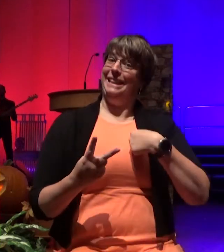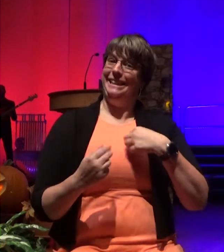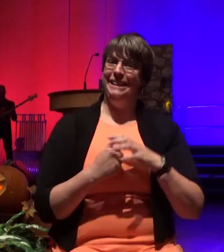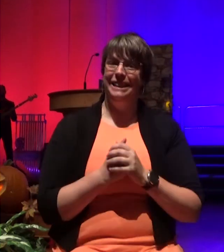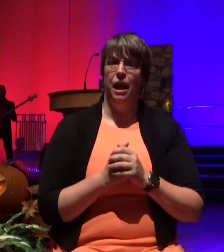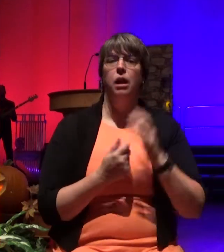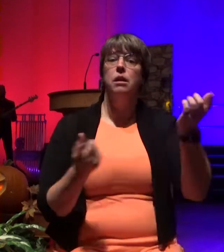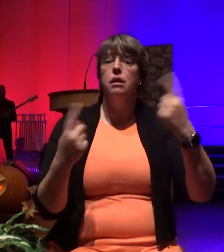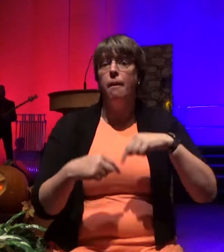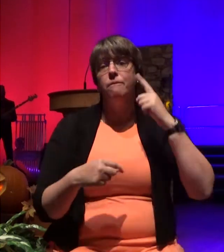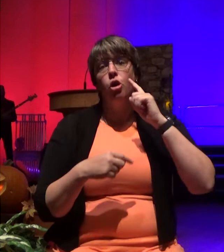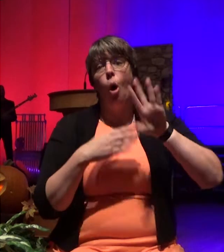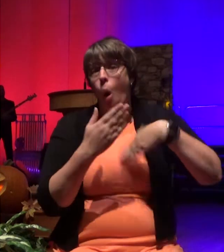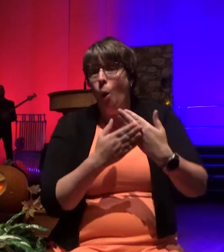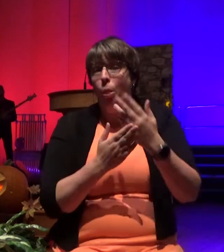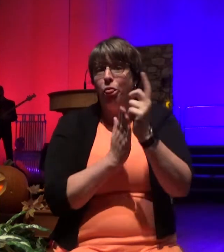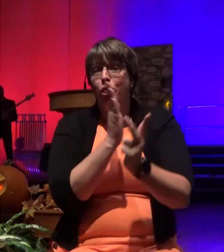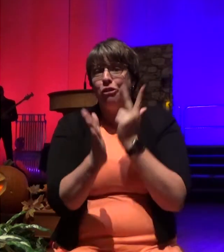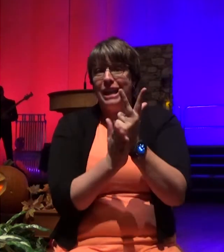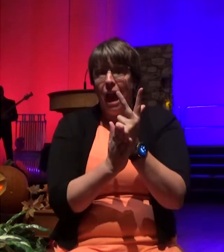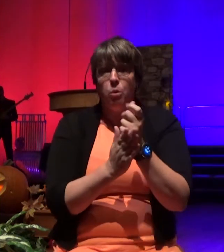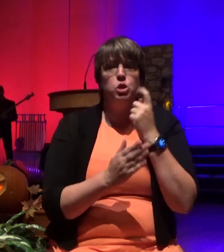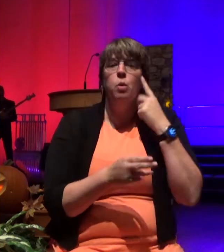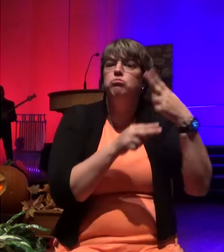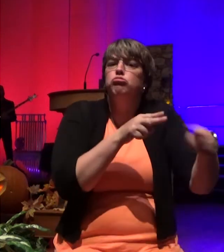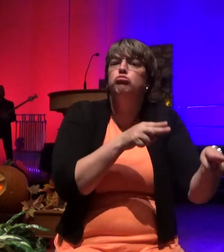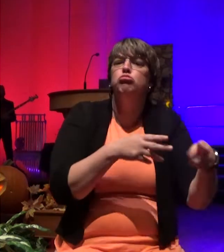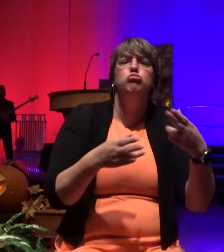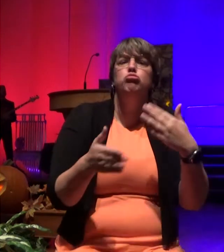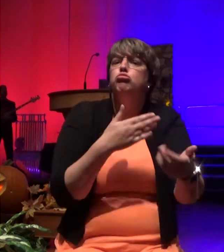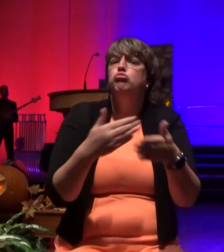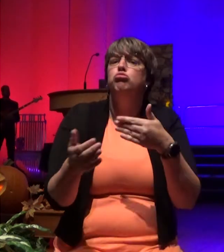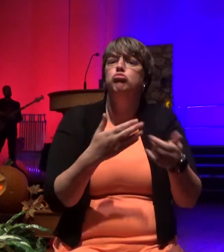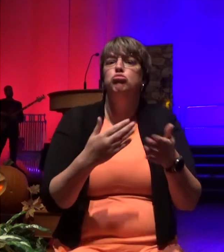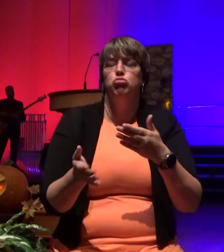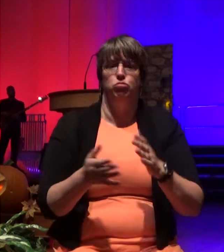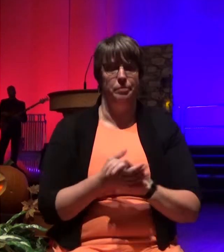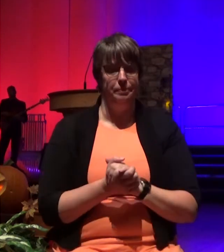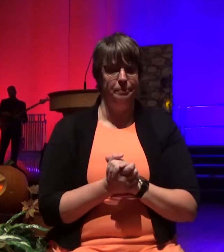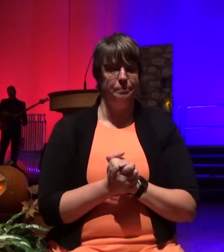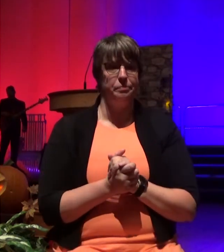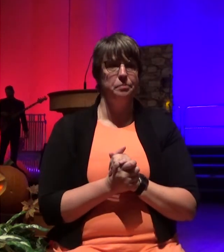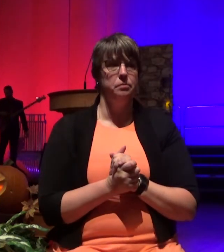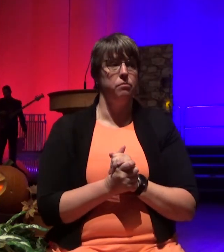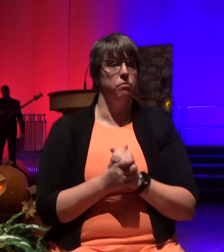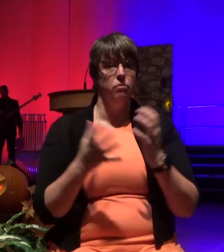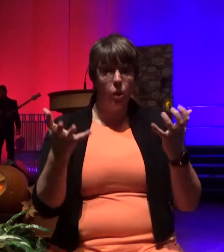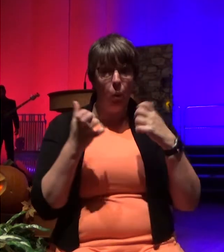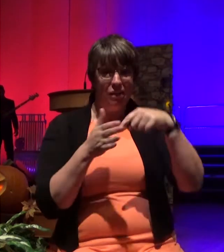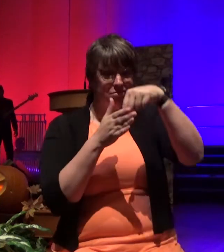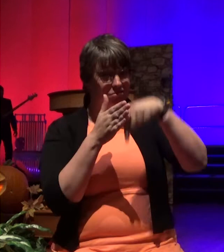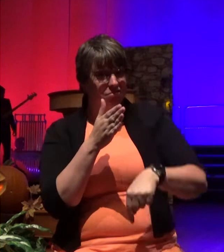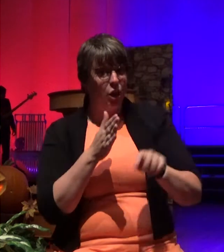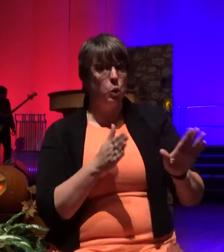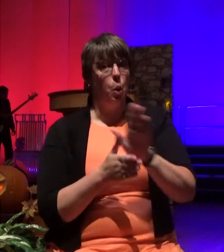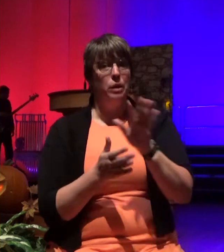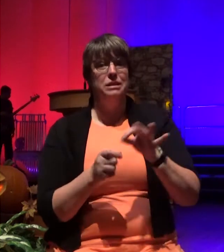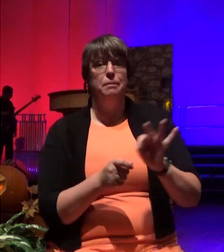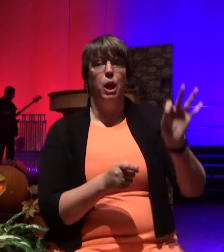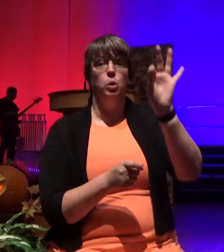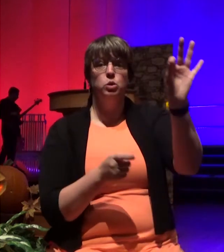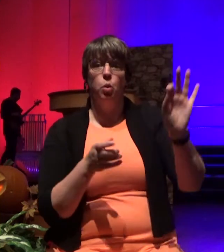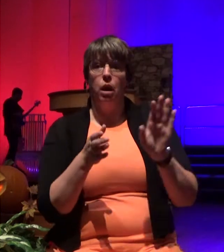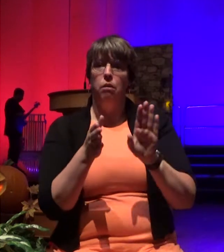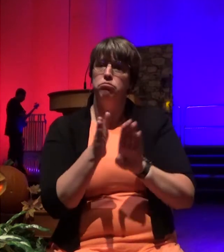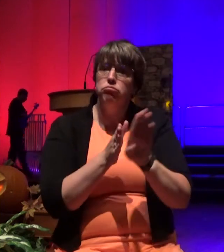It will be a sacred Saturday. Want to deepen your commitment to your spiritual development and gain a greater sense of belonging